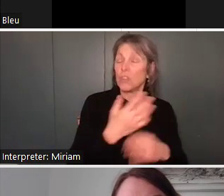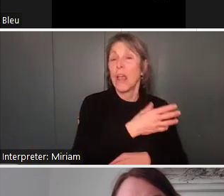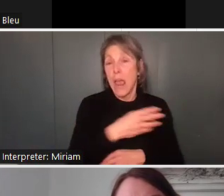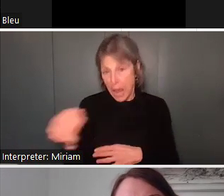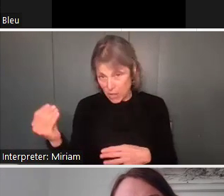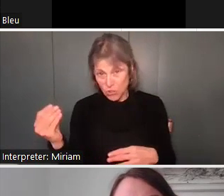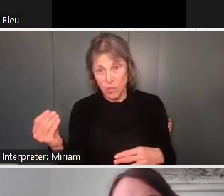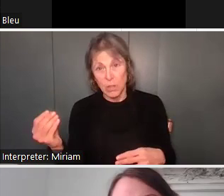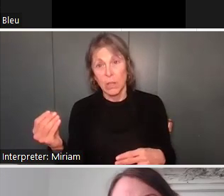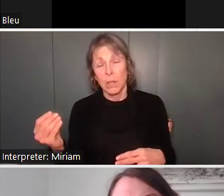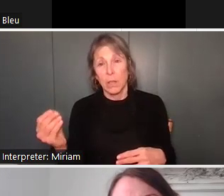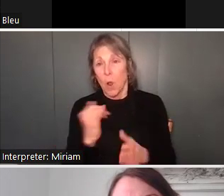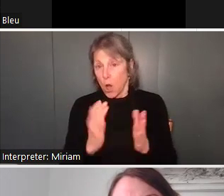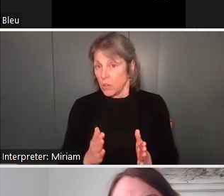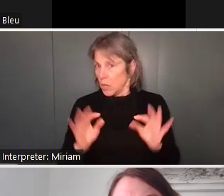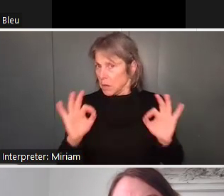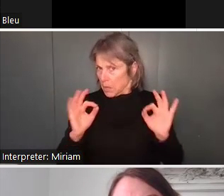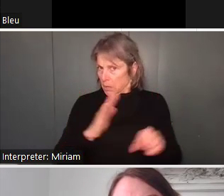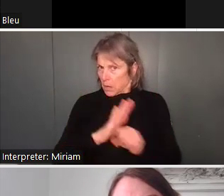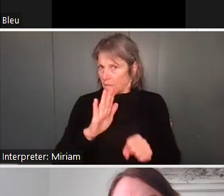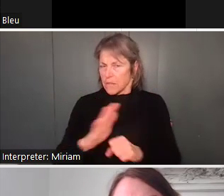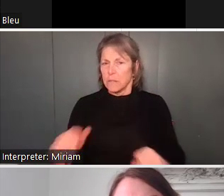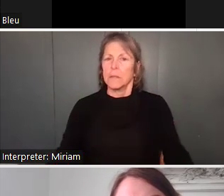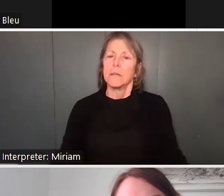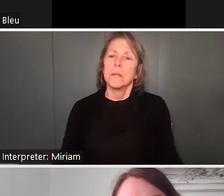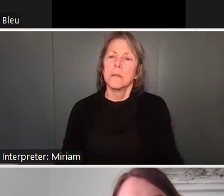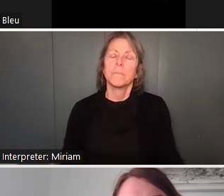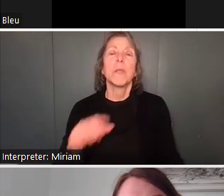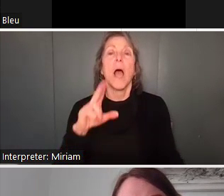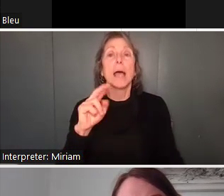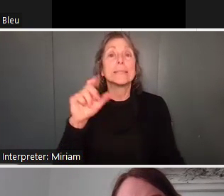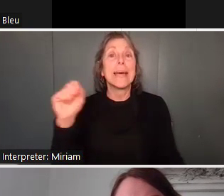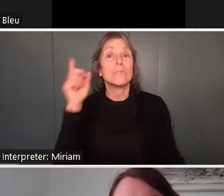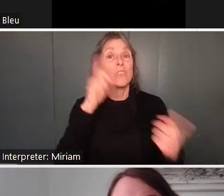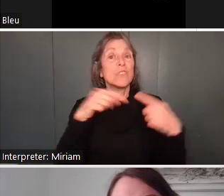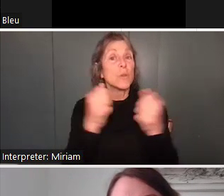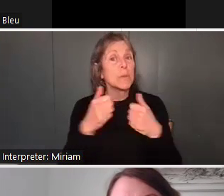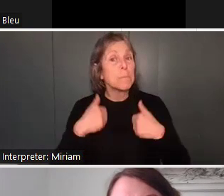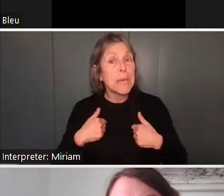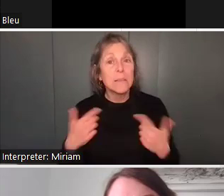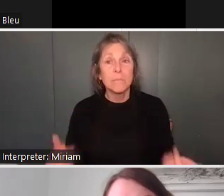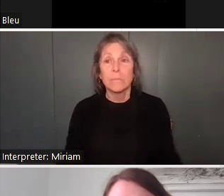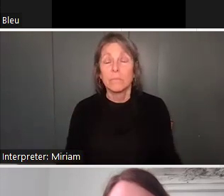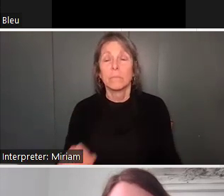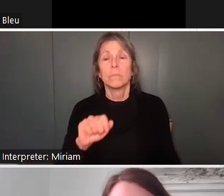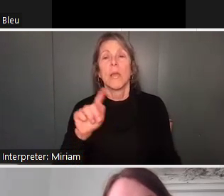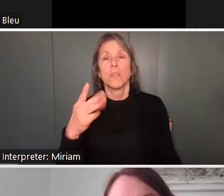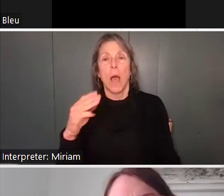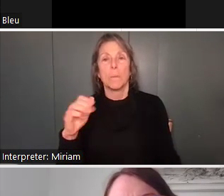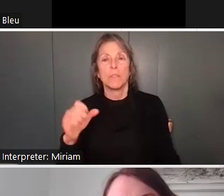artist. yeah, Unless people disagree with me. I don't know. That's just something I that's a know. good idea. No, I think it's